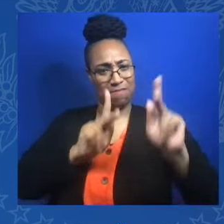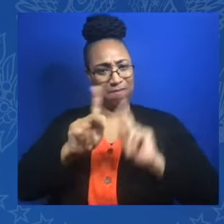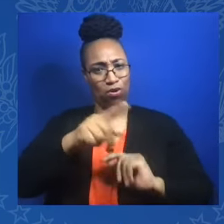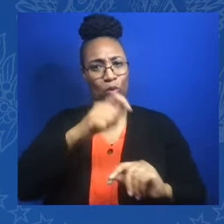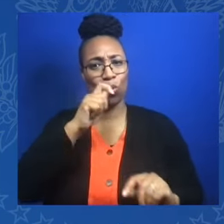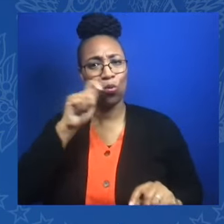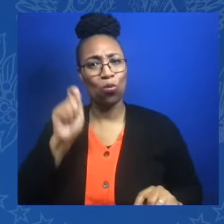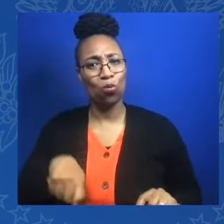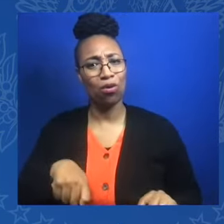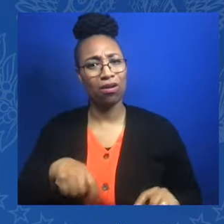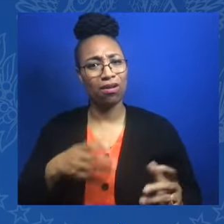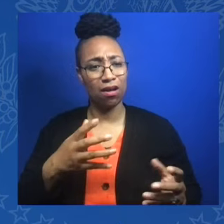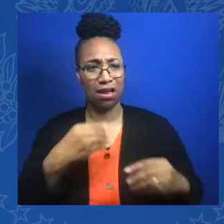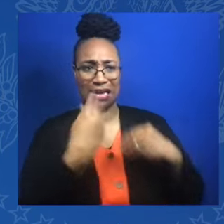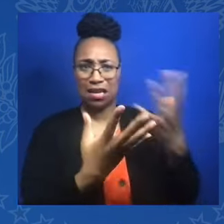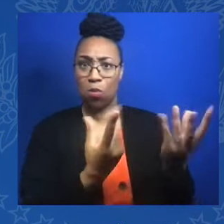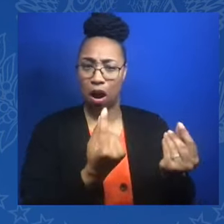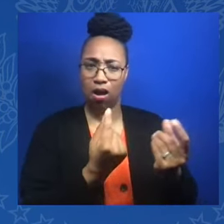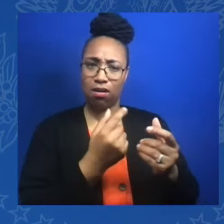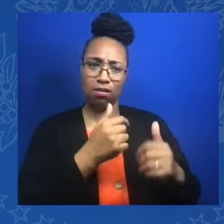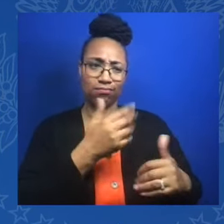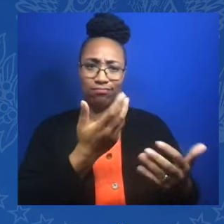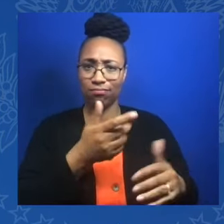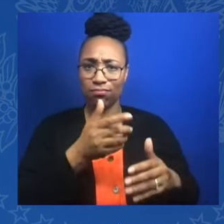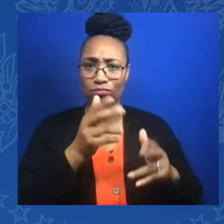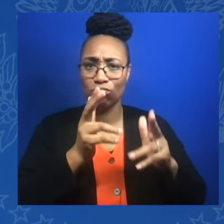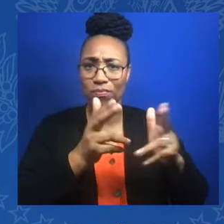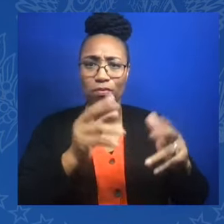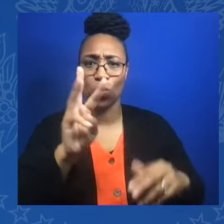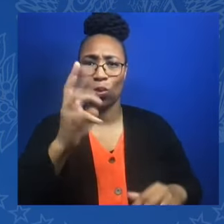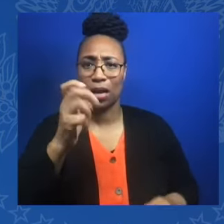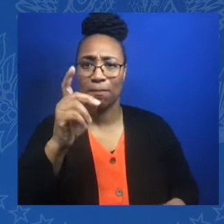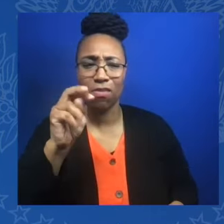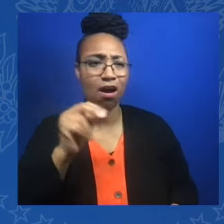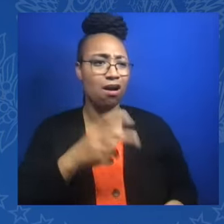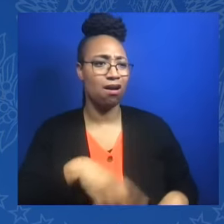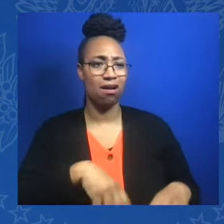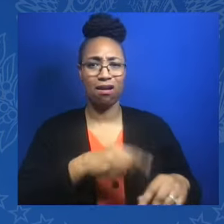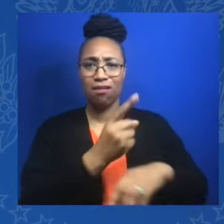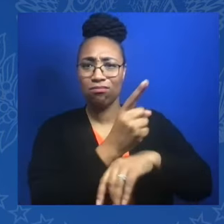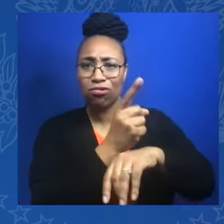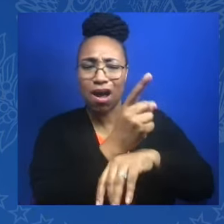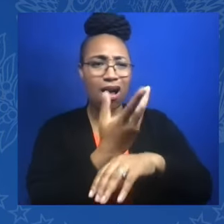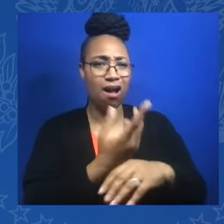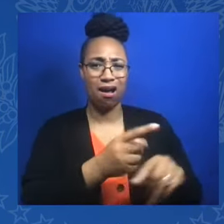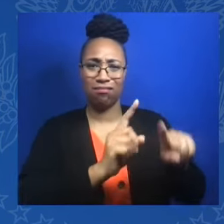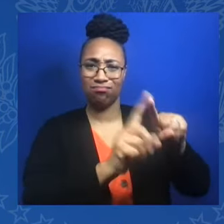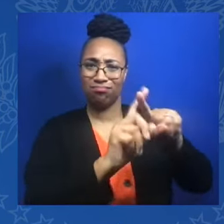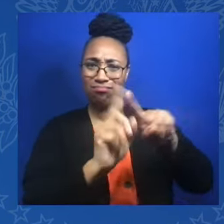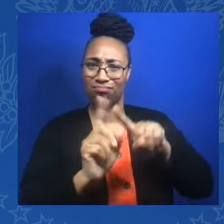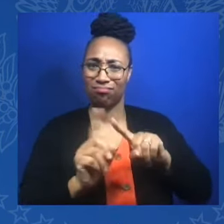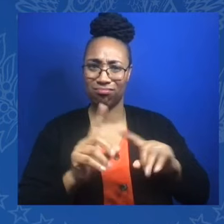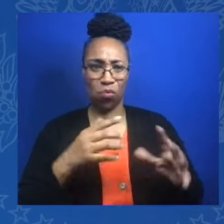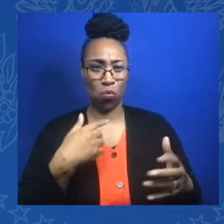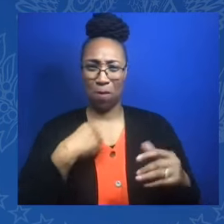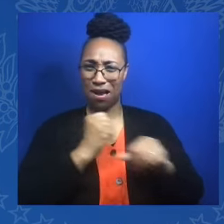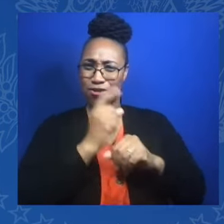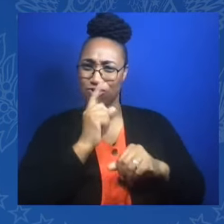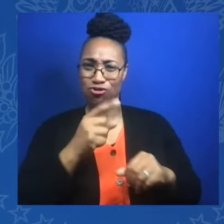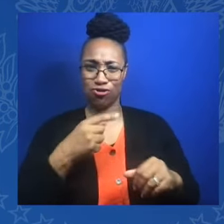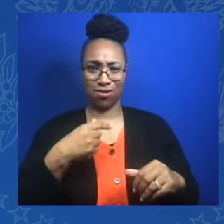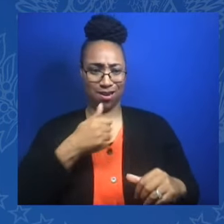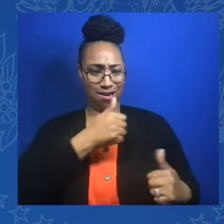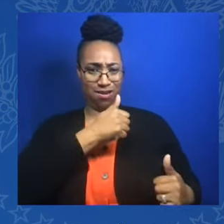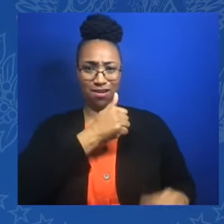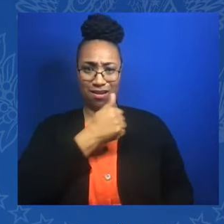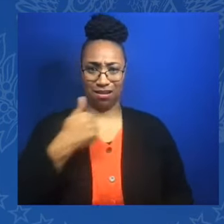Unifier, the Canadian Armed Forces train the brave members of the Ukrainian military, about 35,000 of them